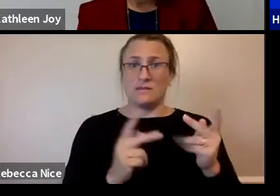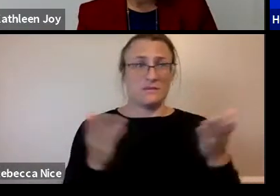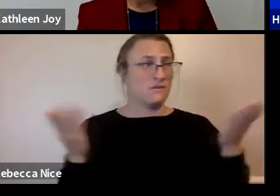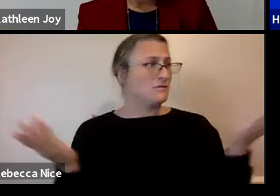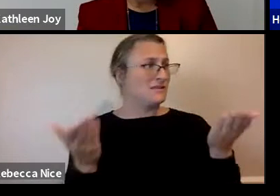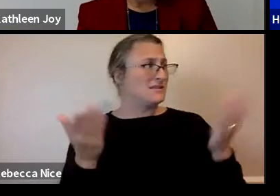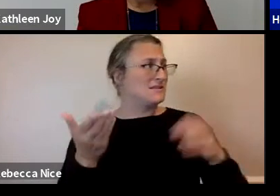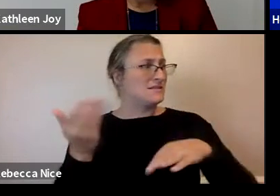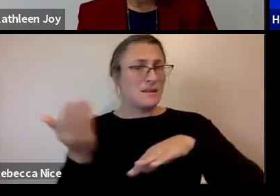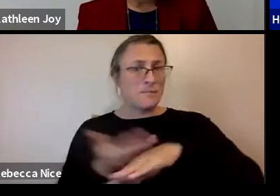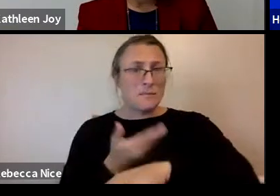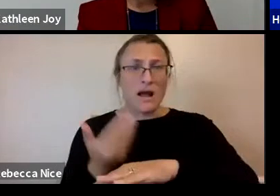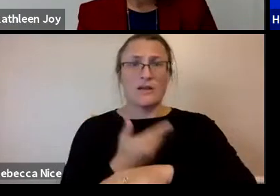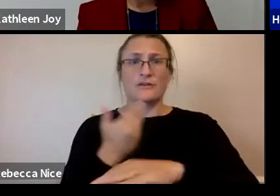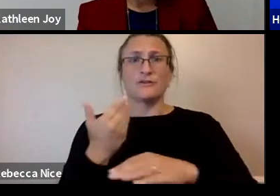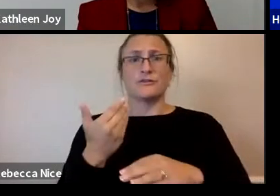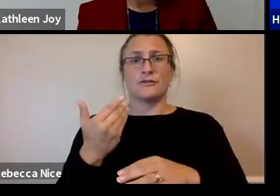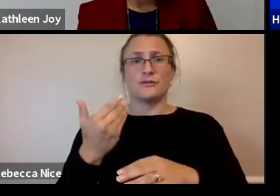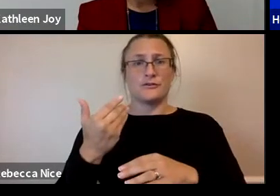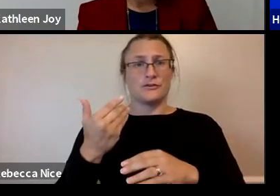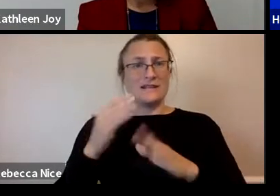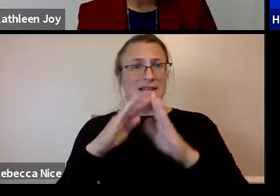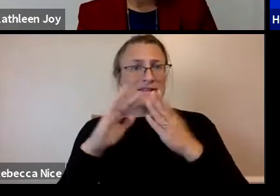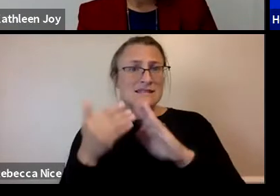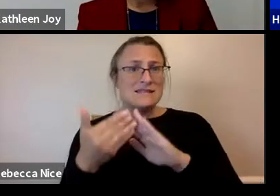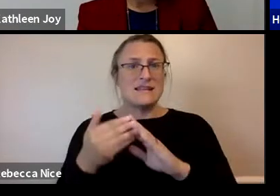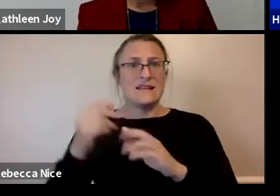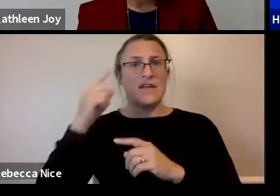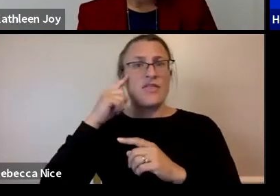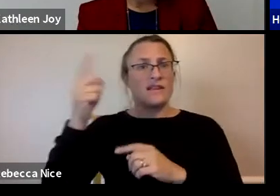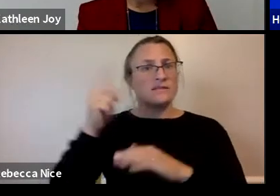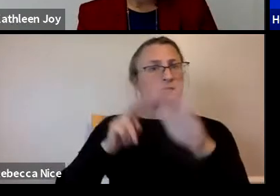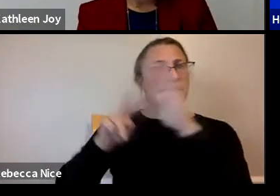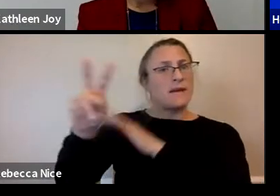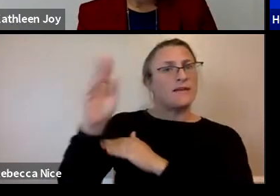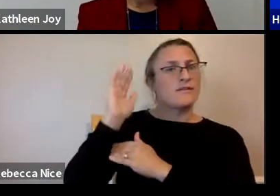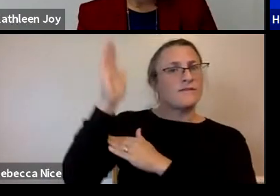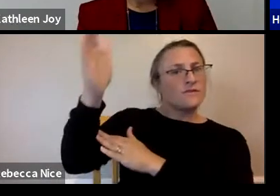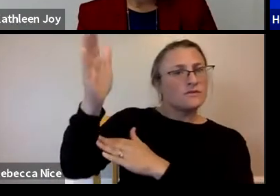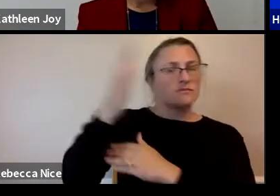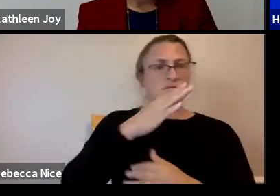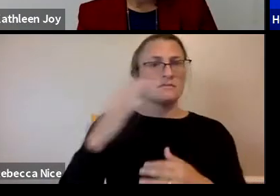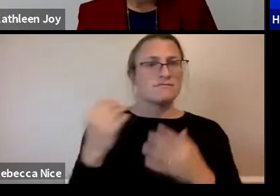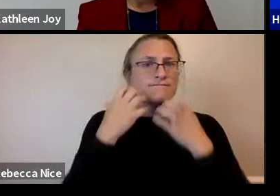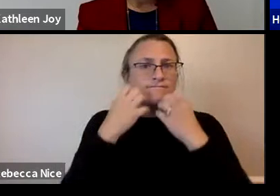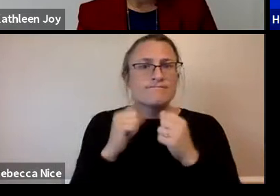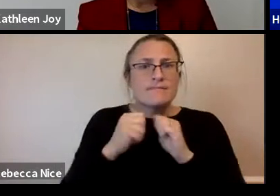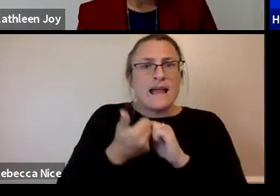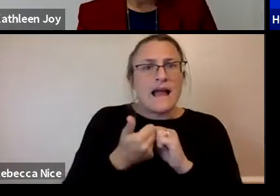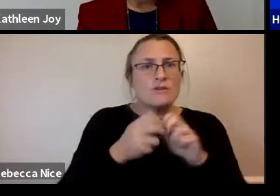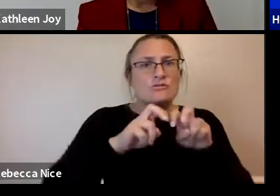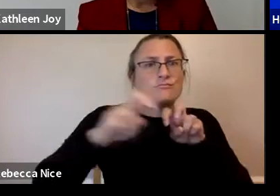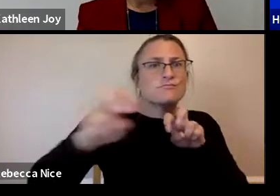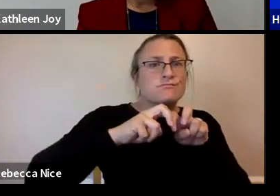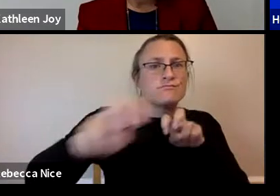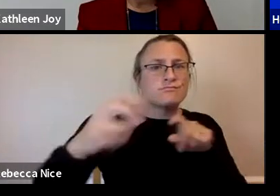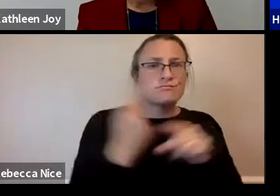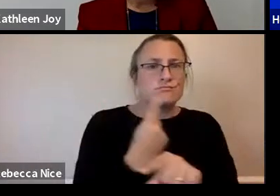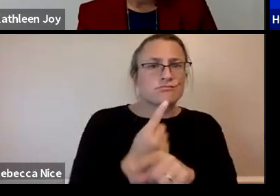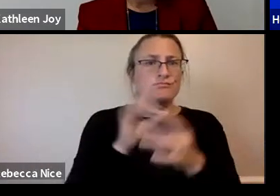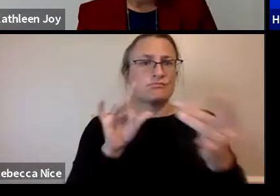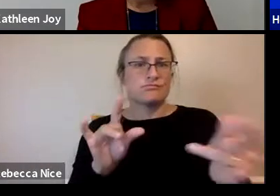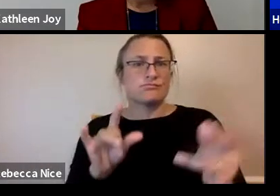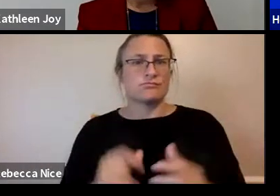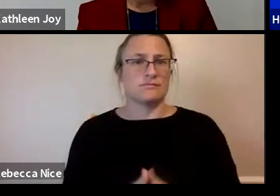a modern, forward-thinking city that cares about the most efficient way to move people to and from our